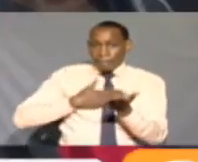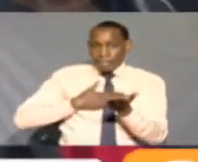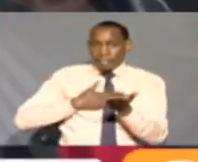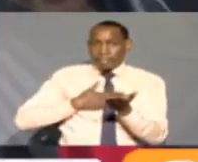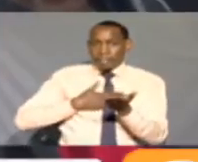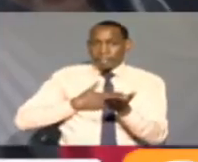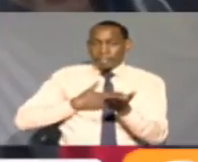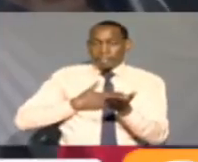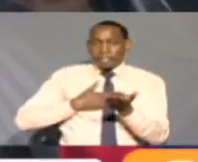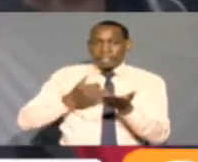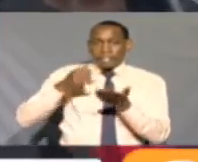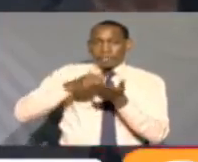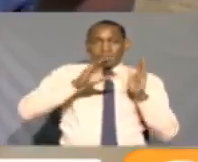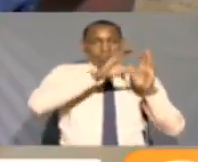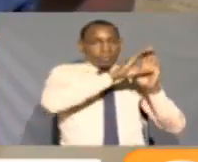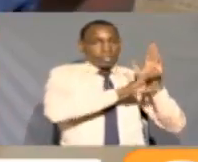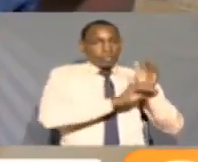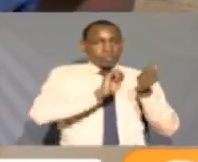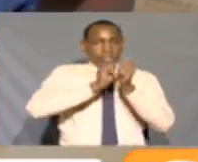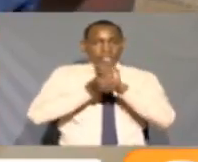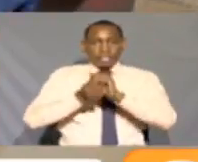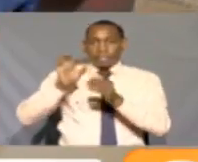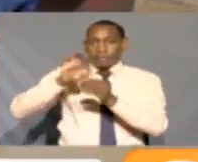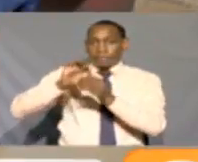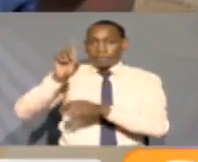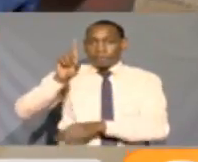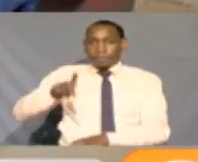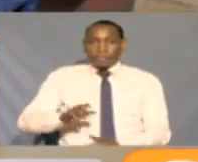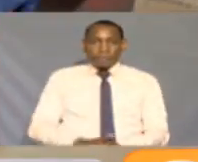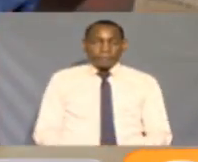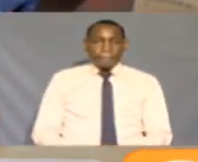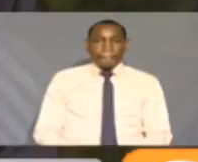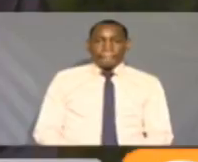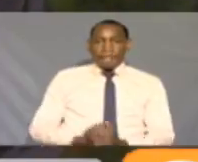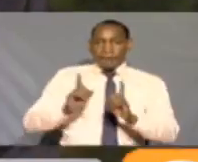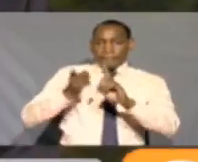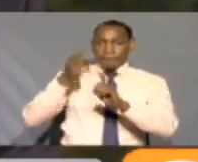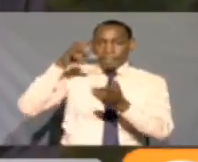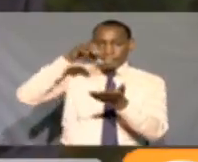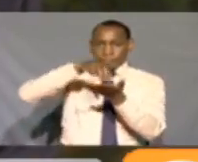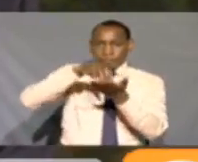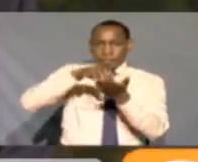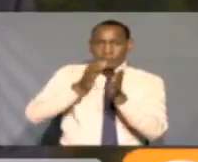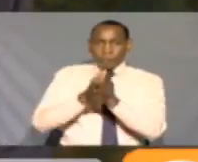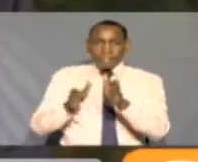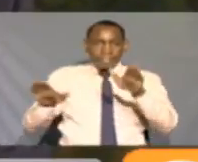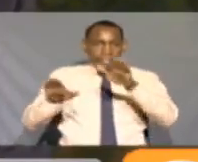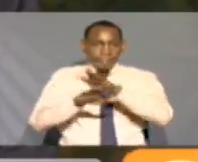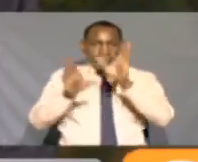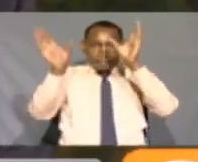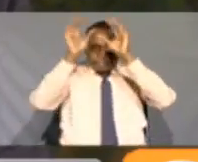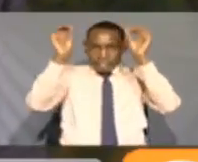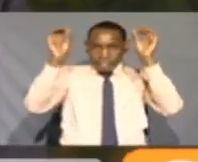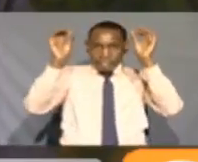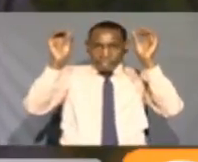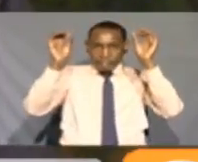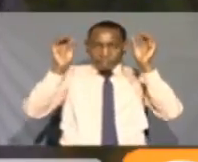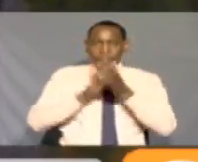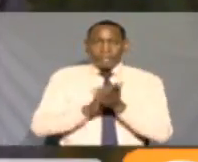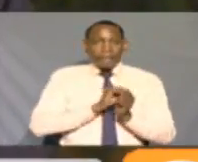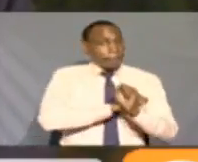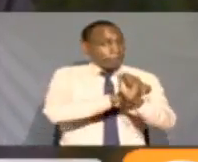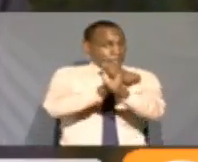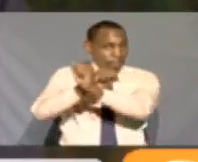of the referendum questions? Thank you. So first of all, the position of a president and the deputy president,